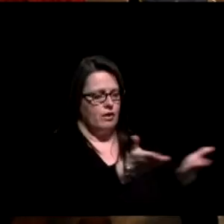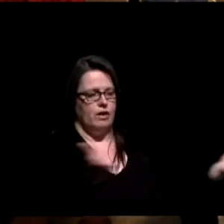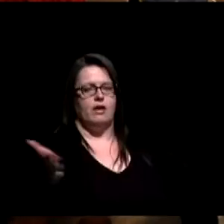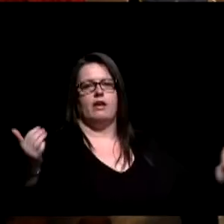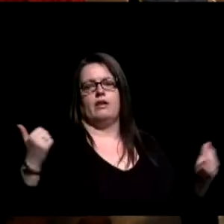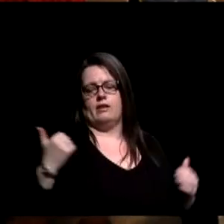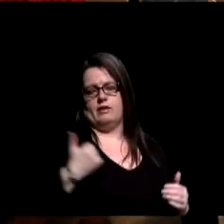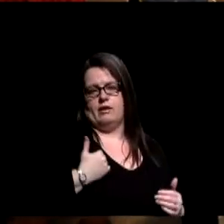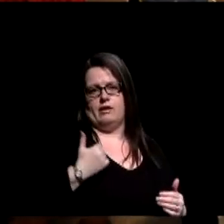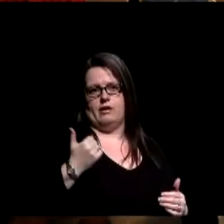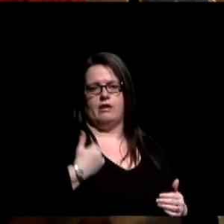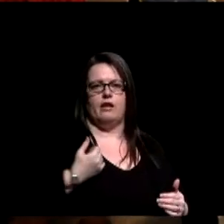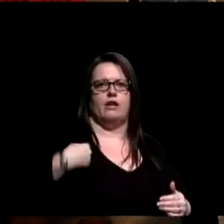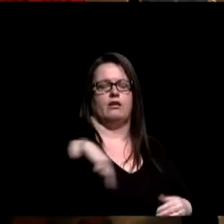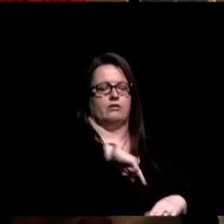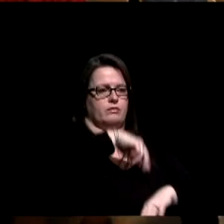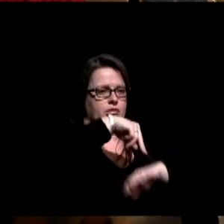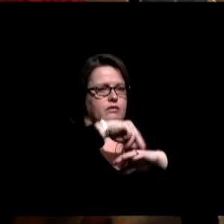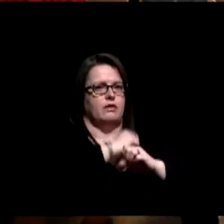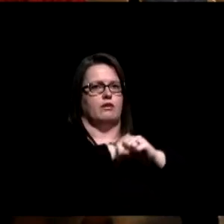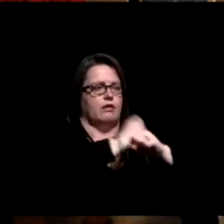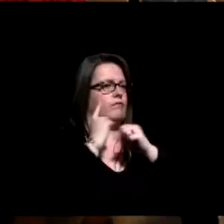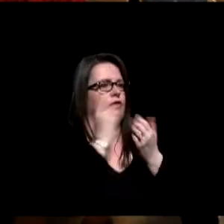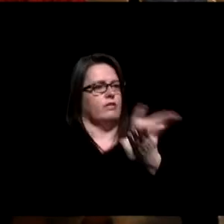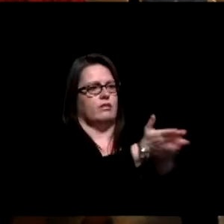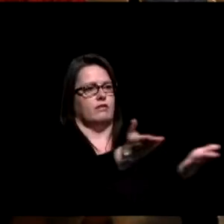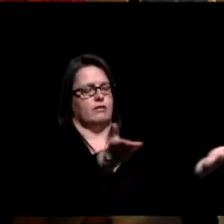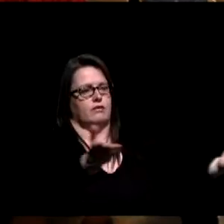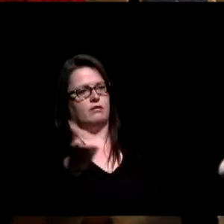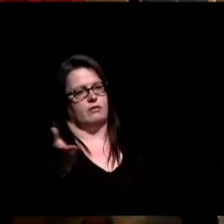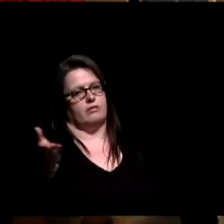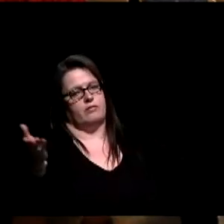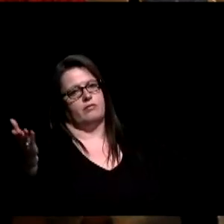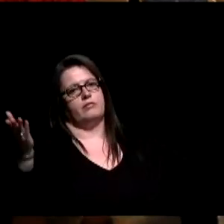épopée des plus brillants